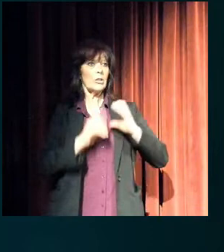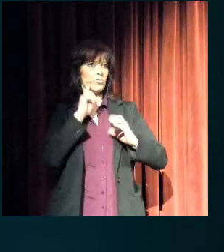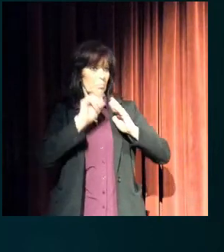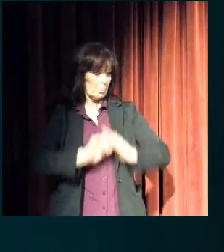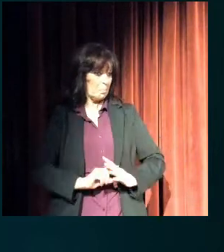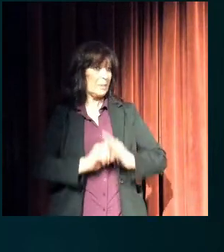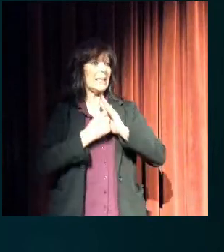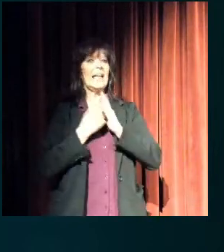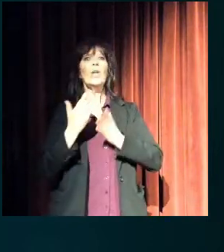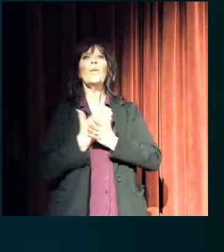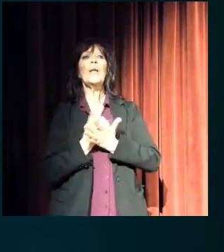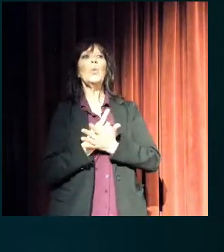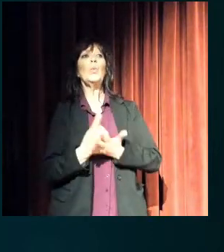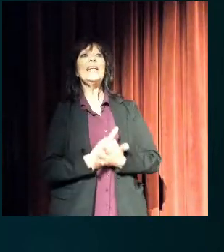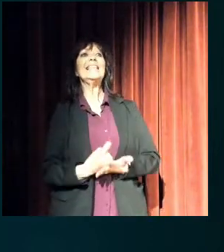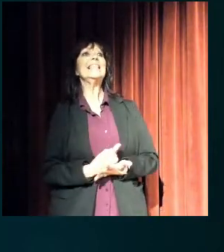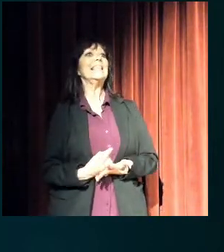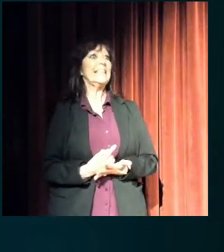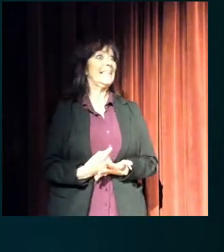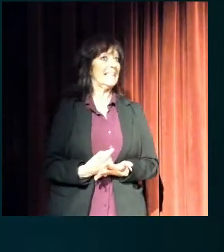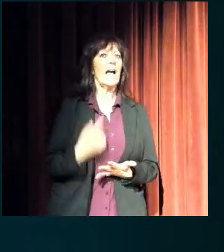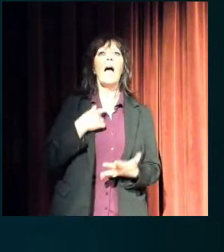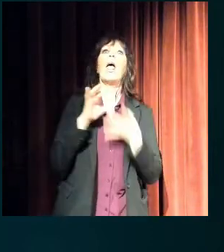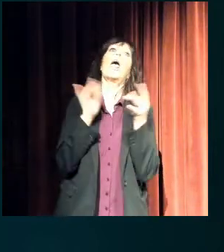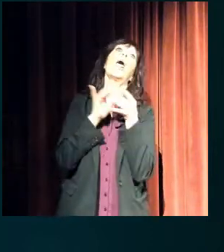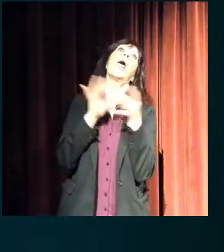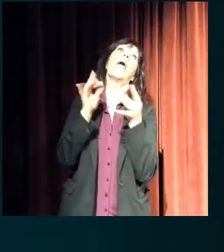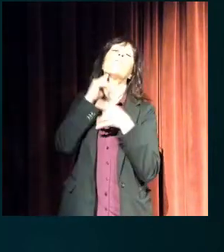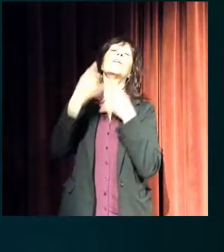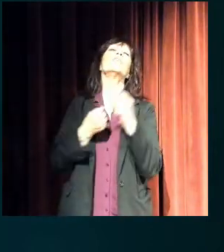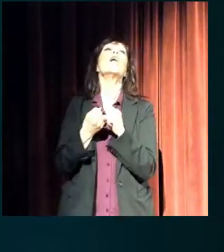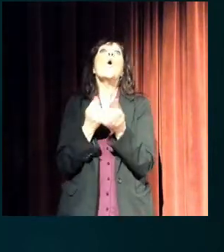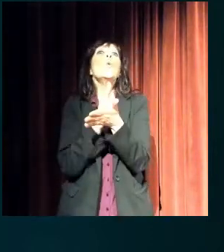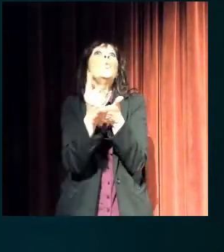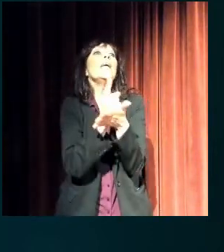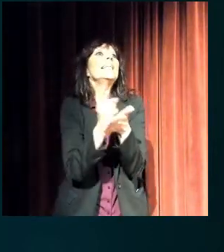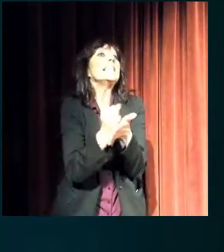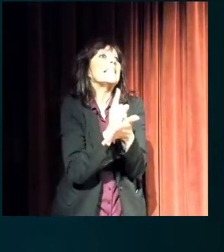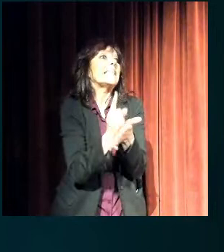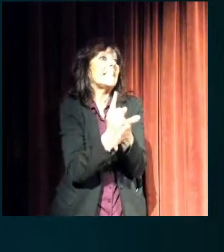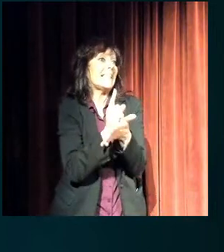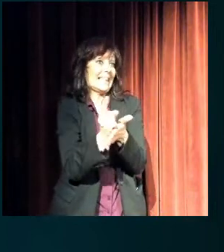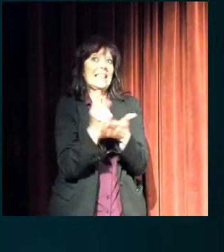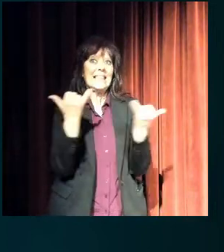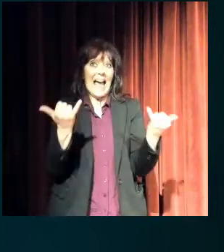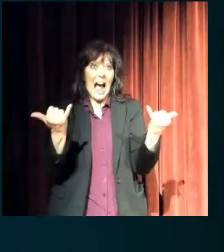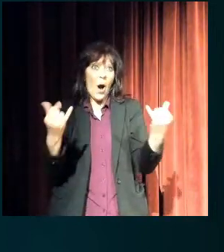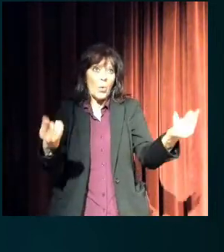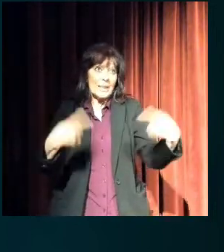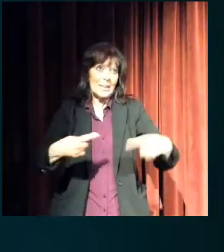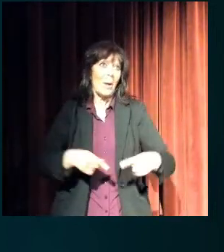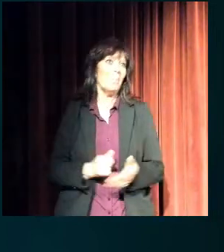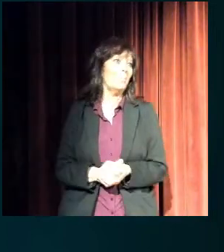begin within weeks. I've been talking about it for years. It's now coming.